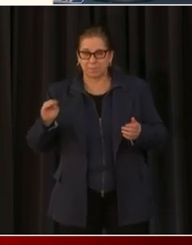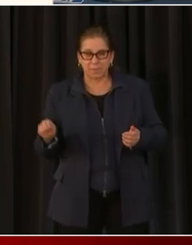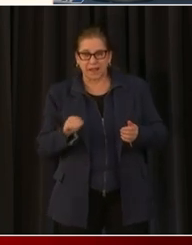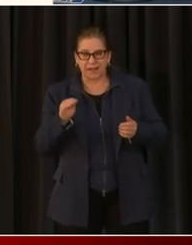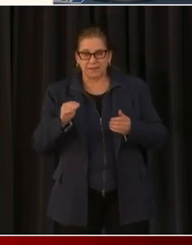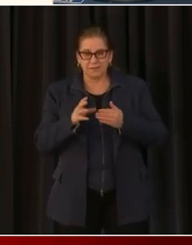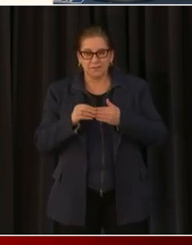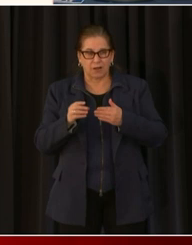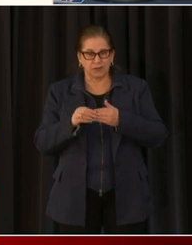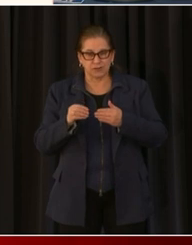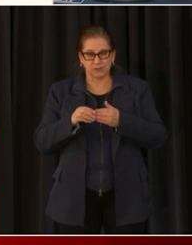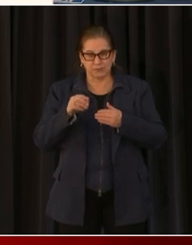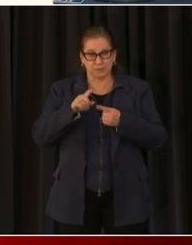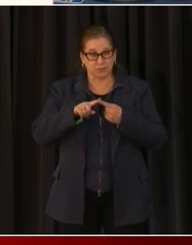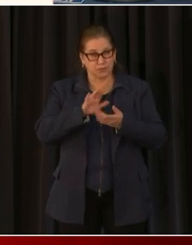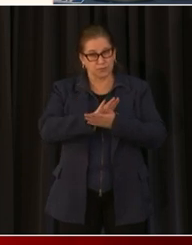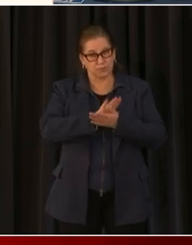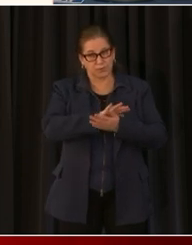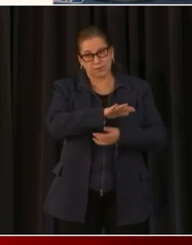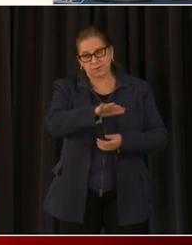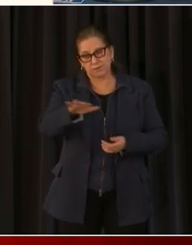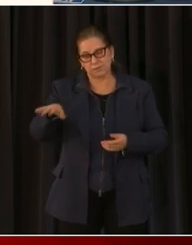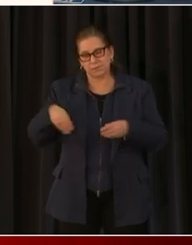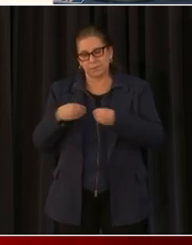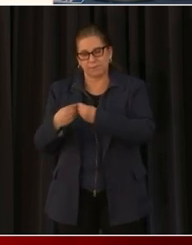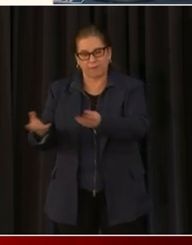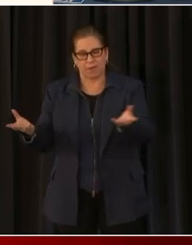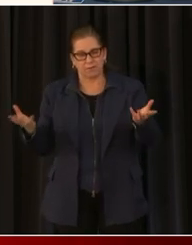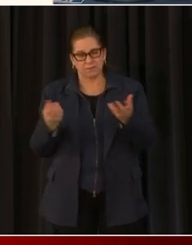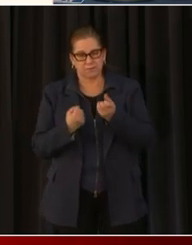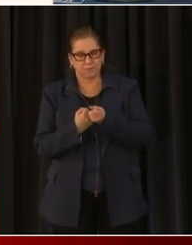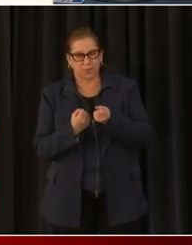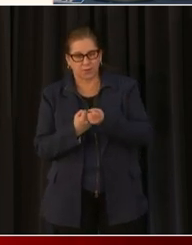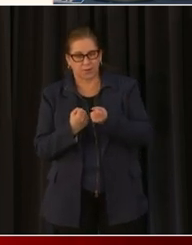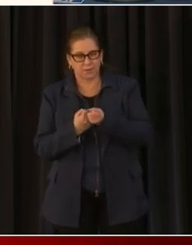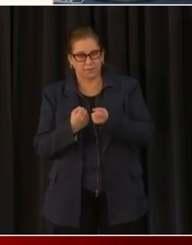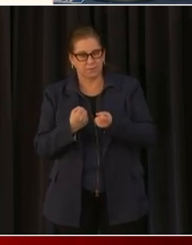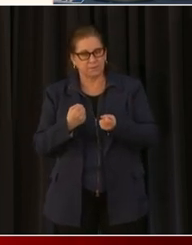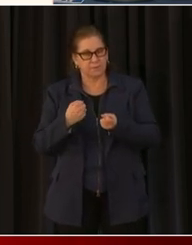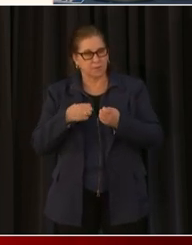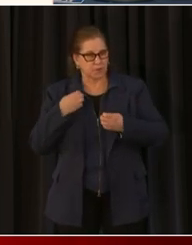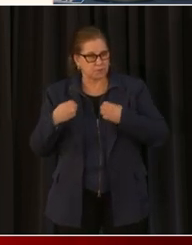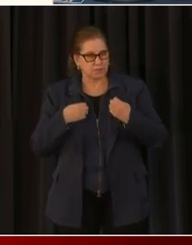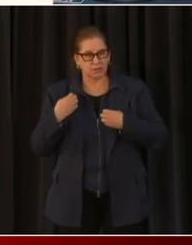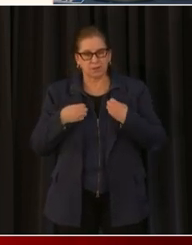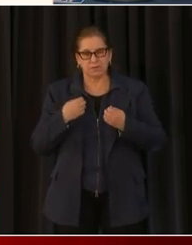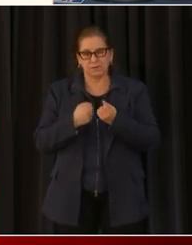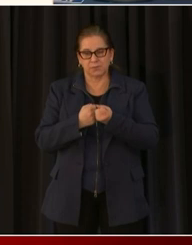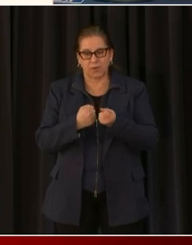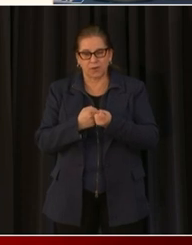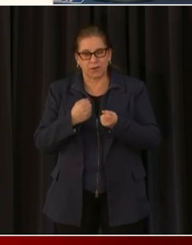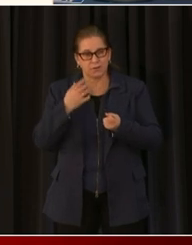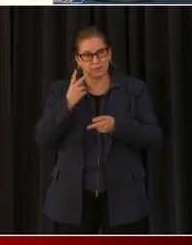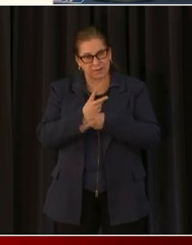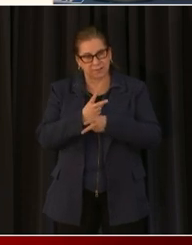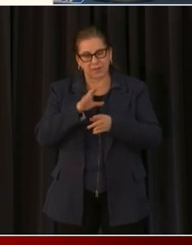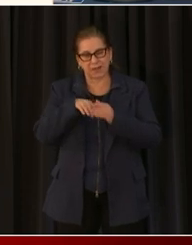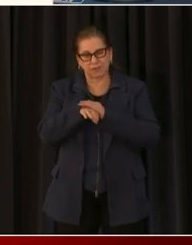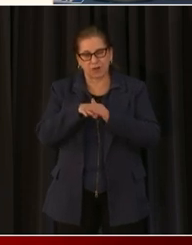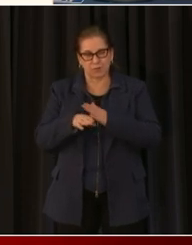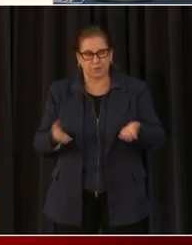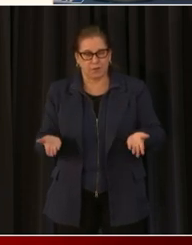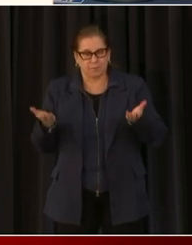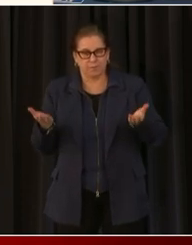our schools are projected to realize a decrease in enrollment. We do know that this is a national issue. We believe